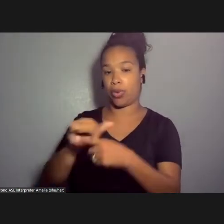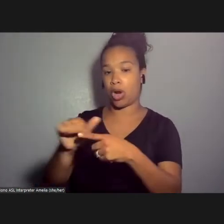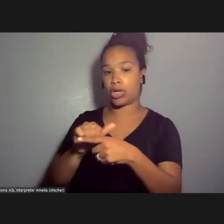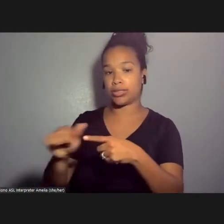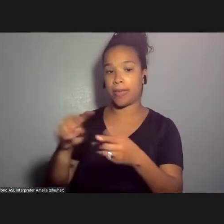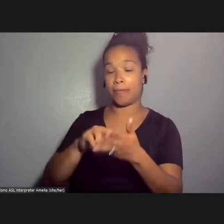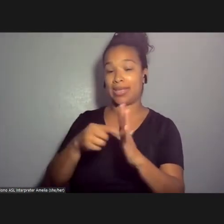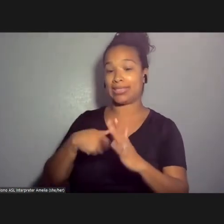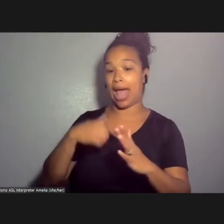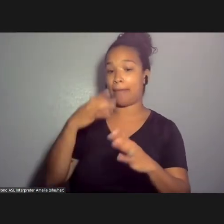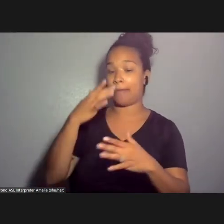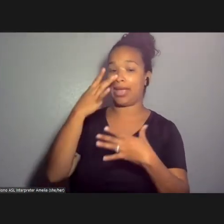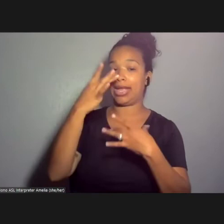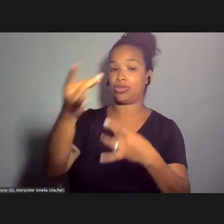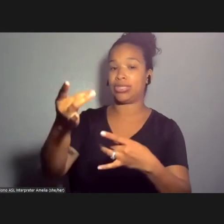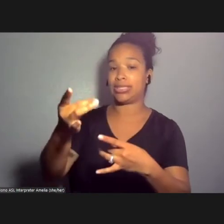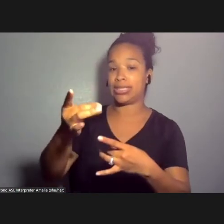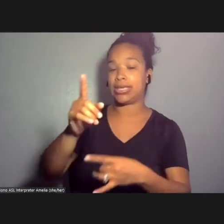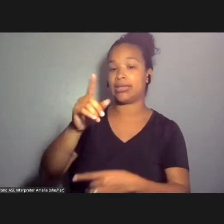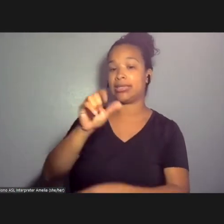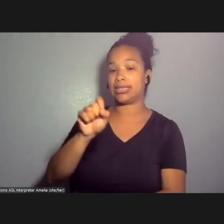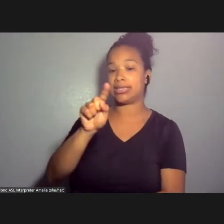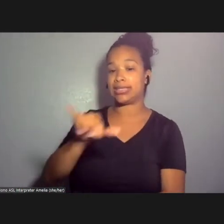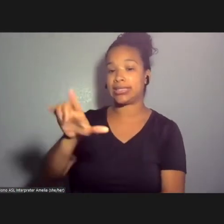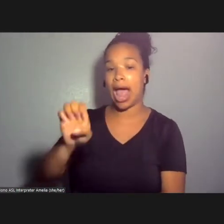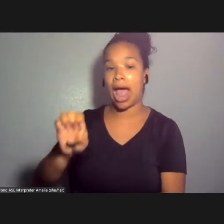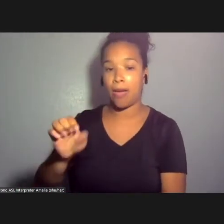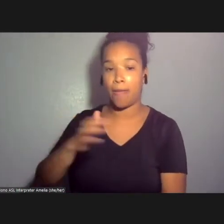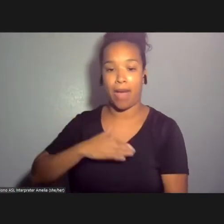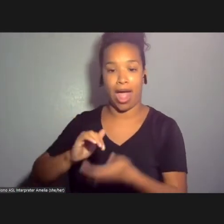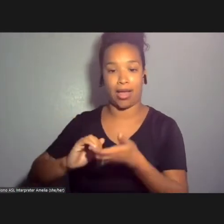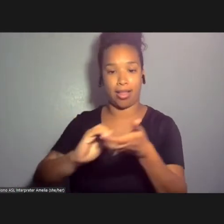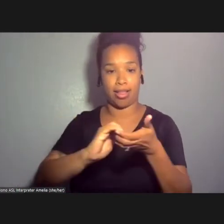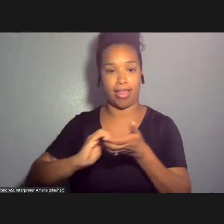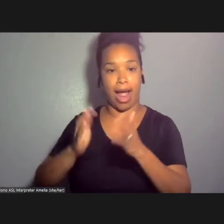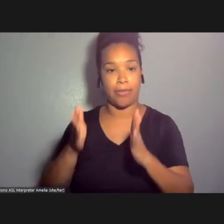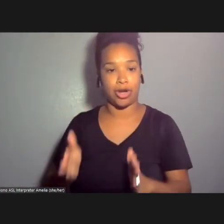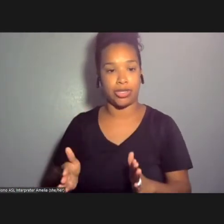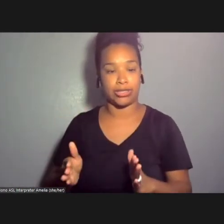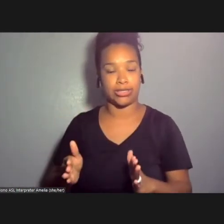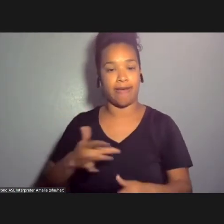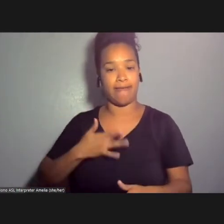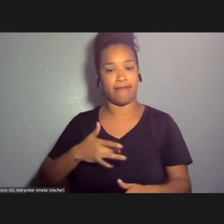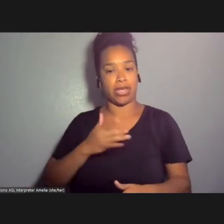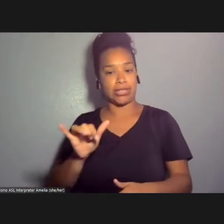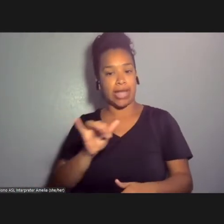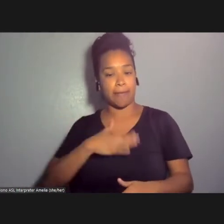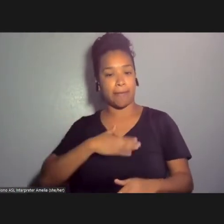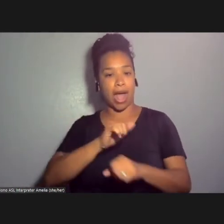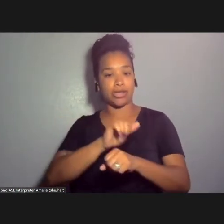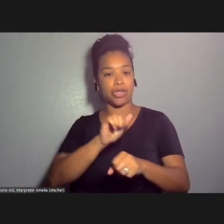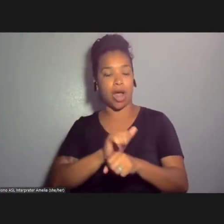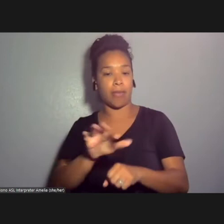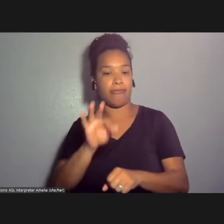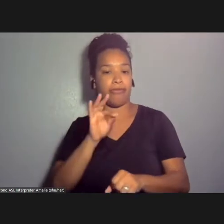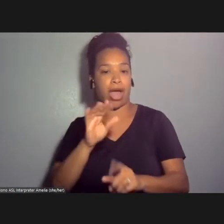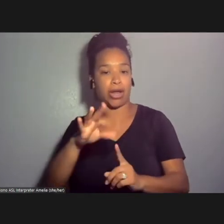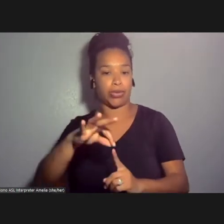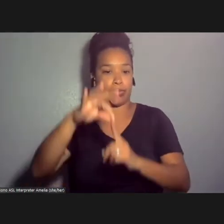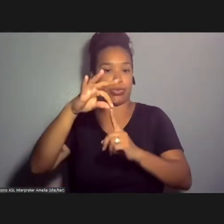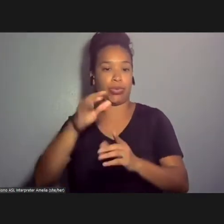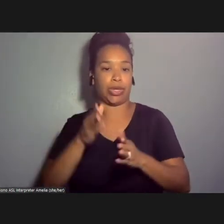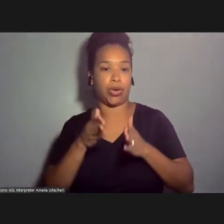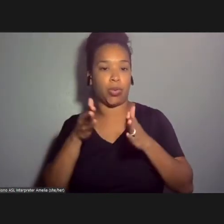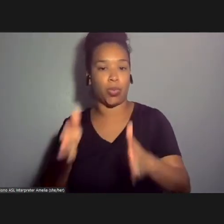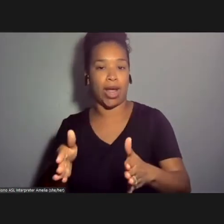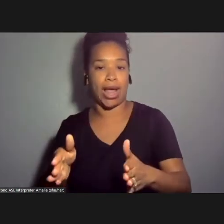my collaborators. It feels like my job to find unique ways that the material can be transmitted through the